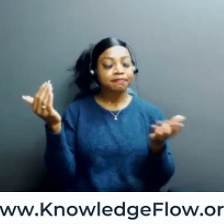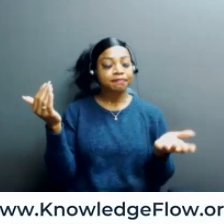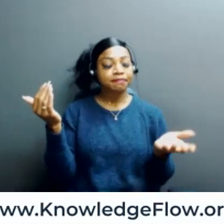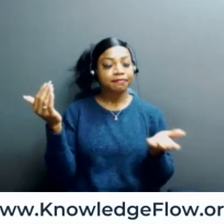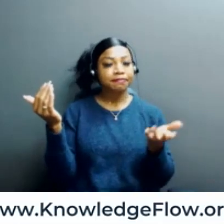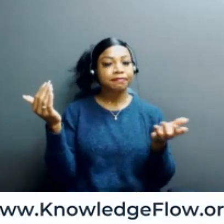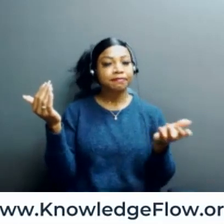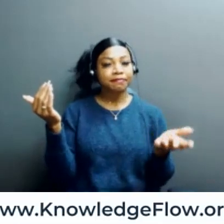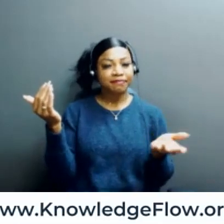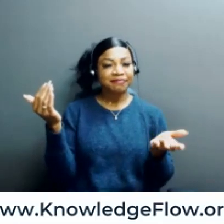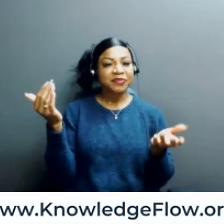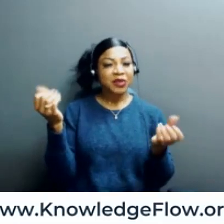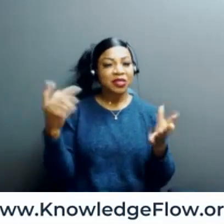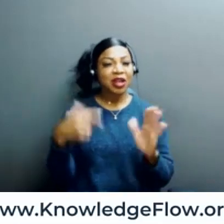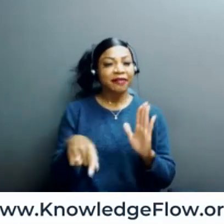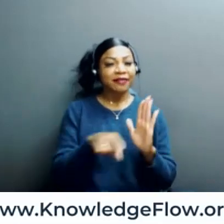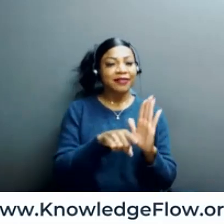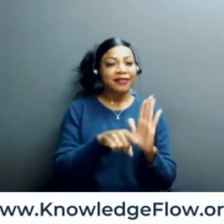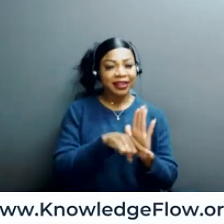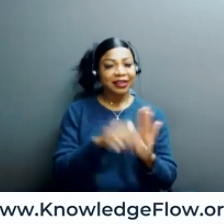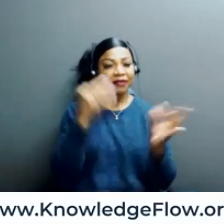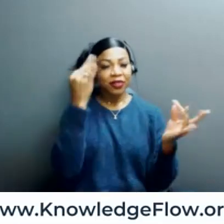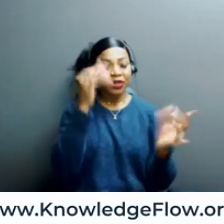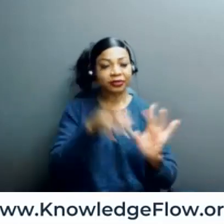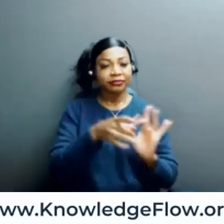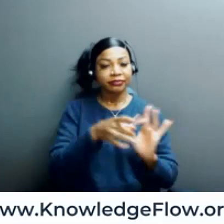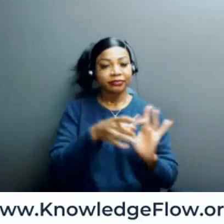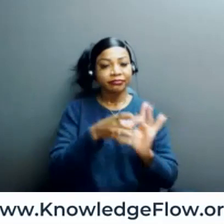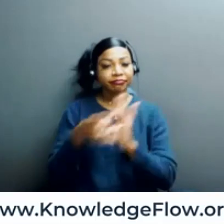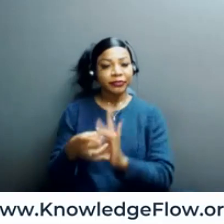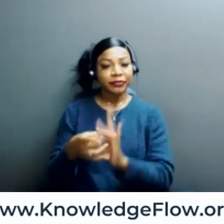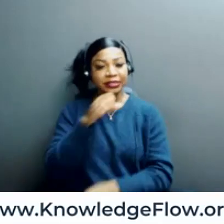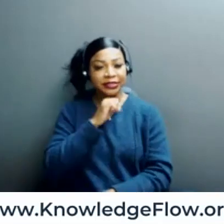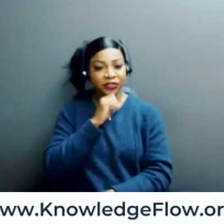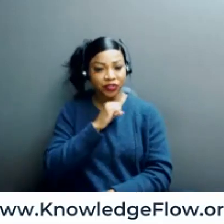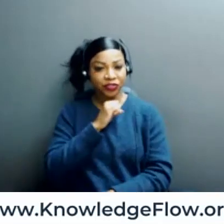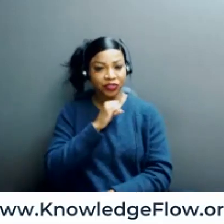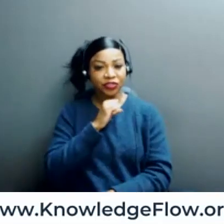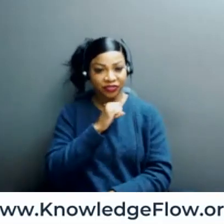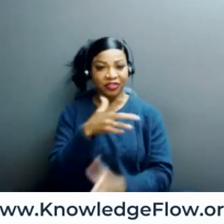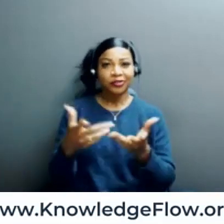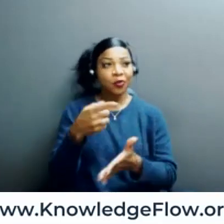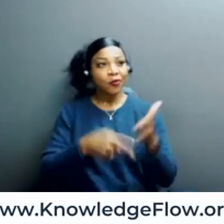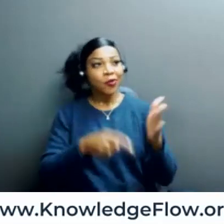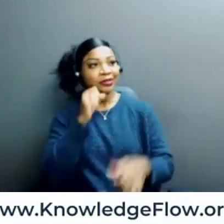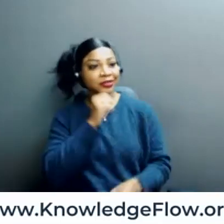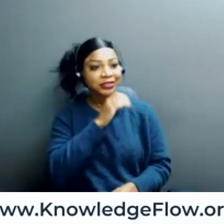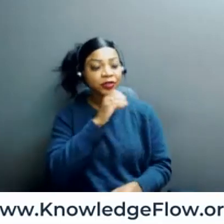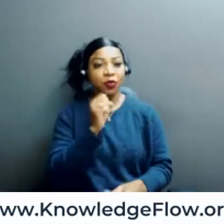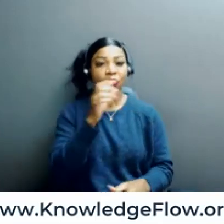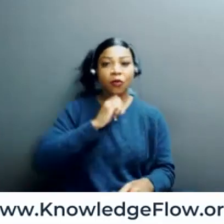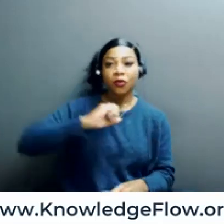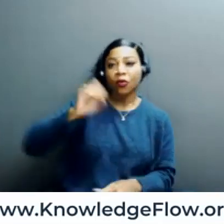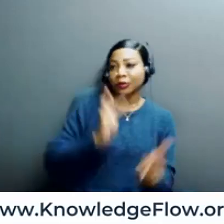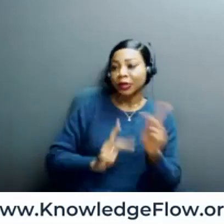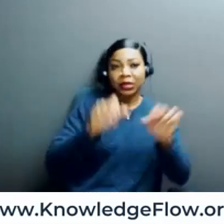um rather negative ages thoughts about and assumptions about what older people can and cannot do uh